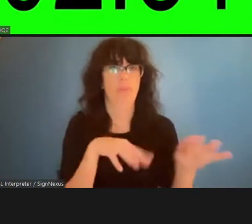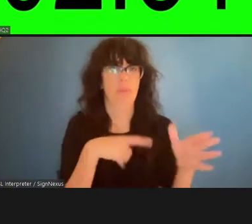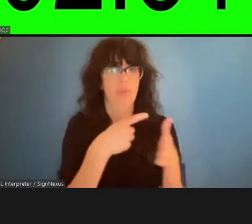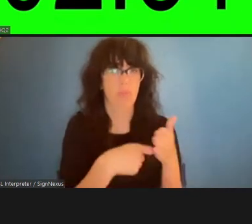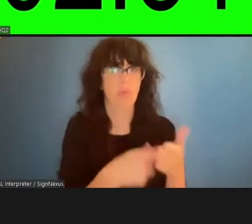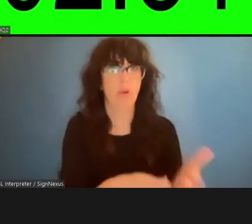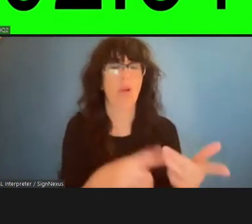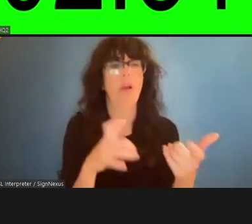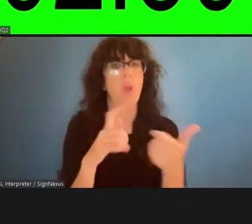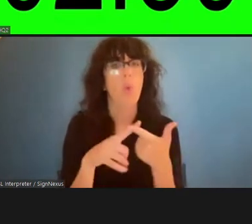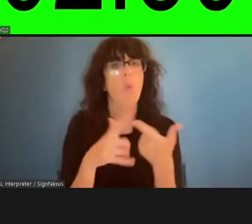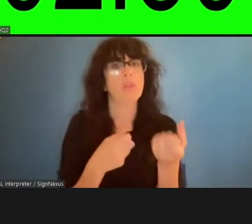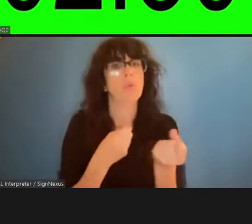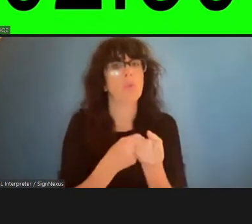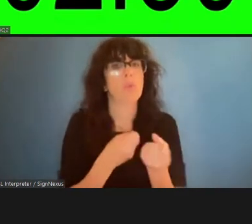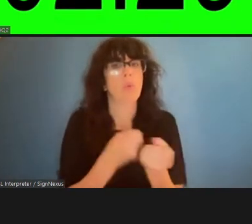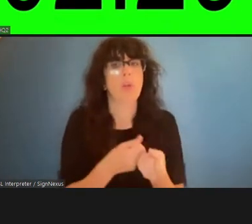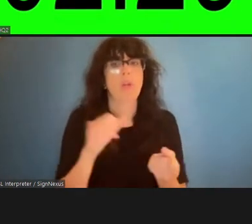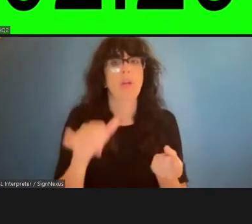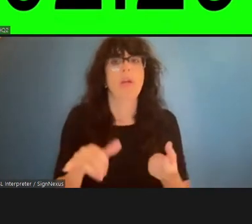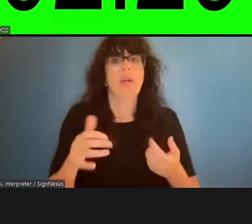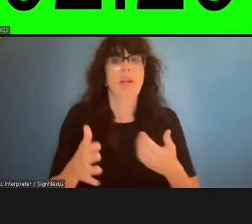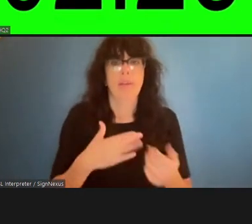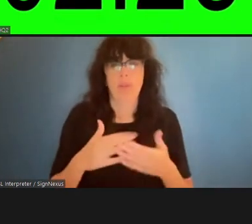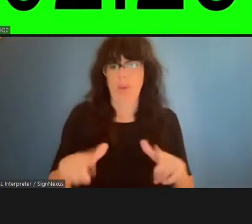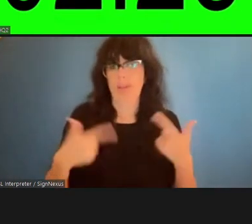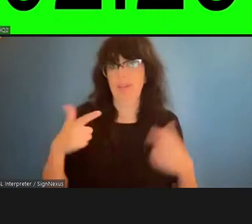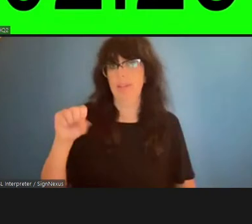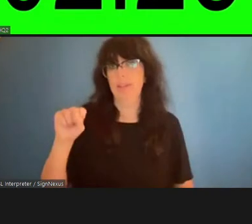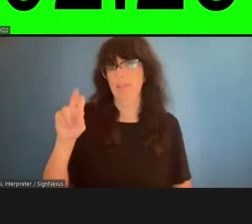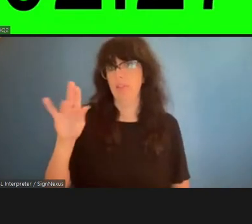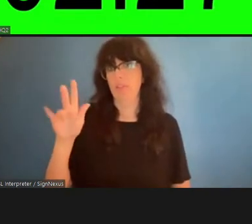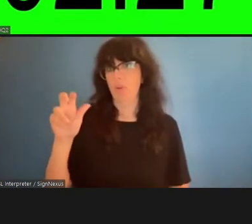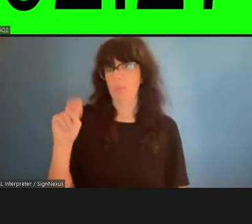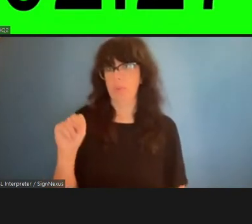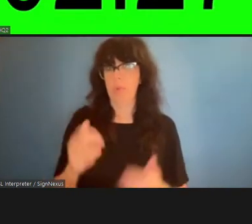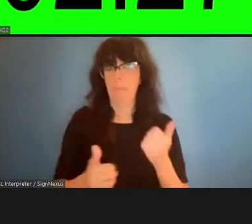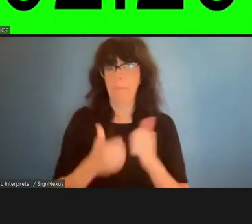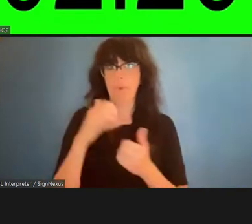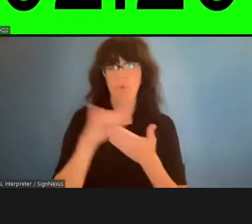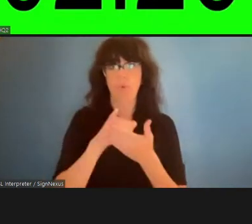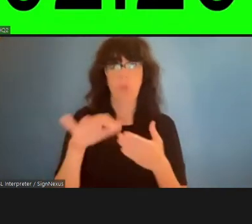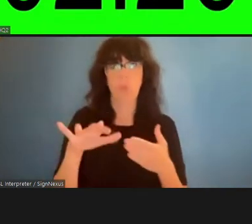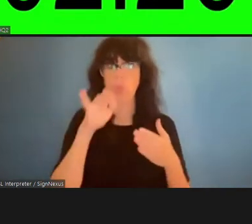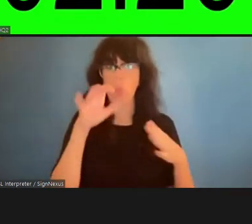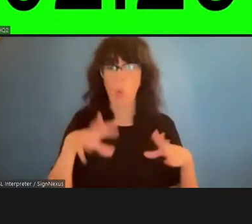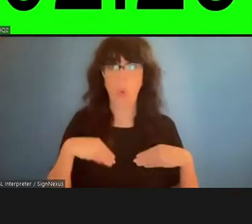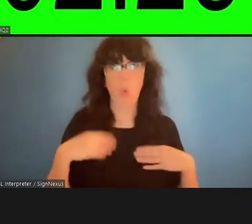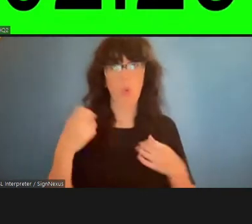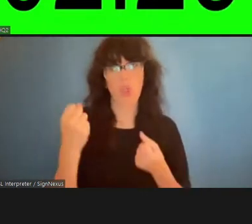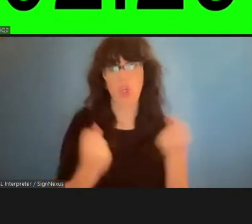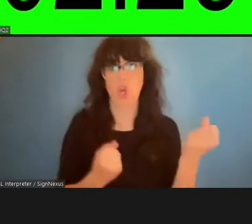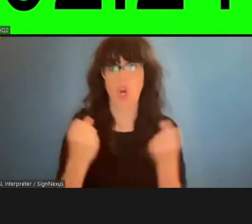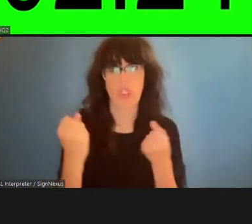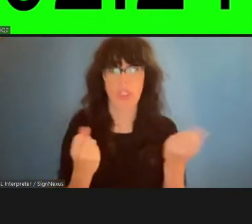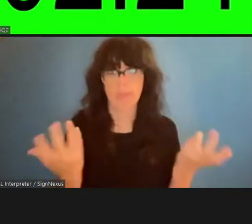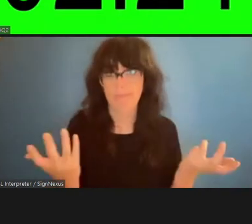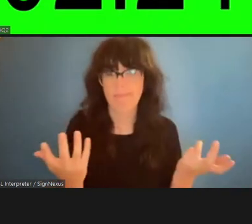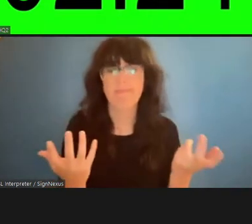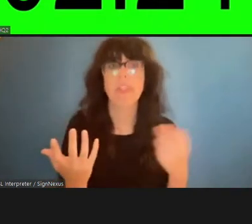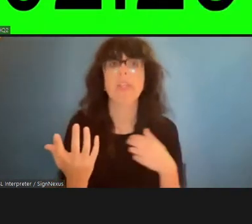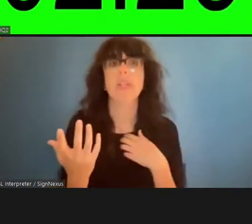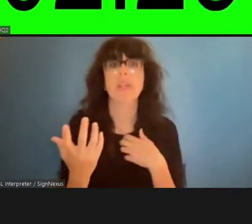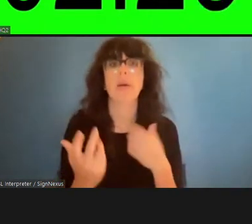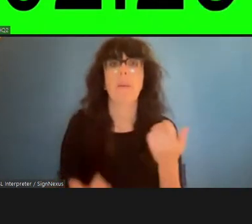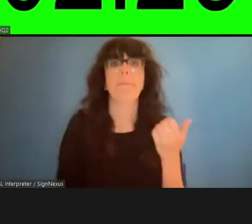that support as a suburbanite most new yorkers don't own cars that point has been made before this evening and the vast